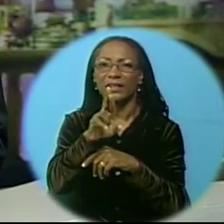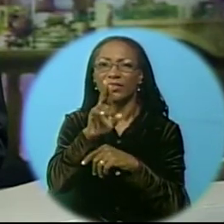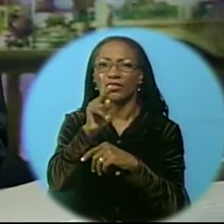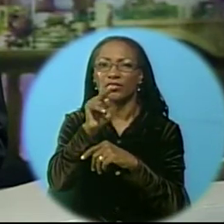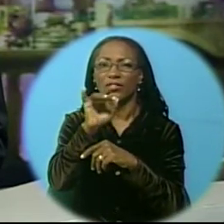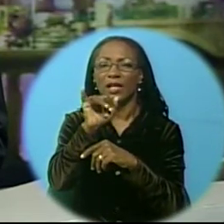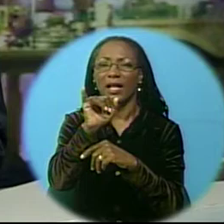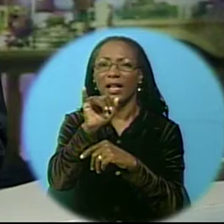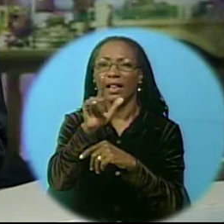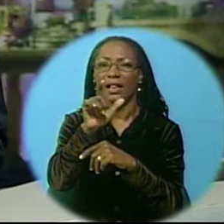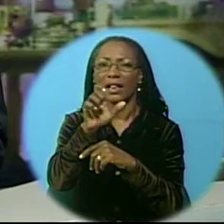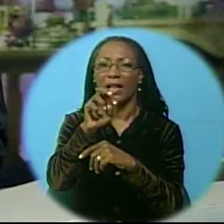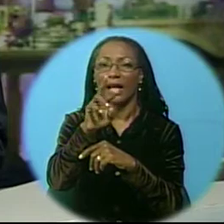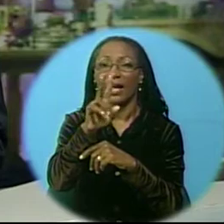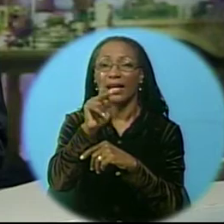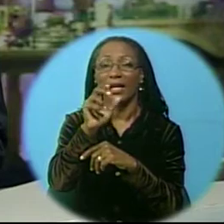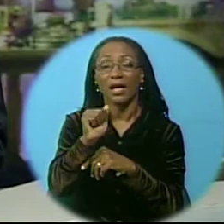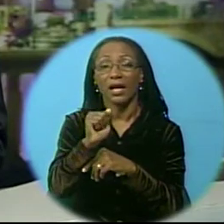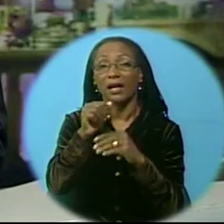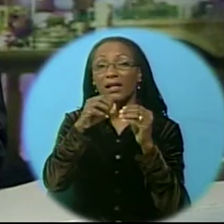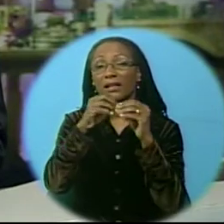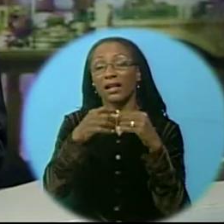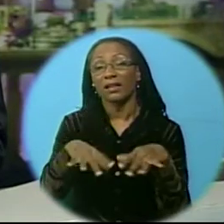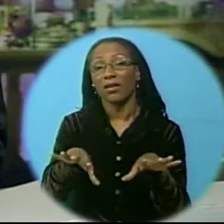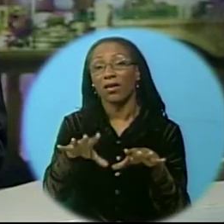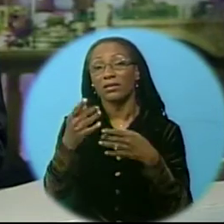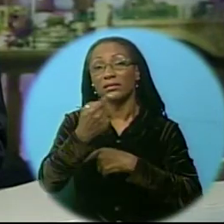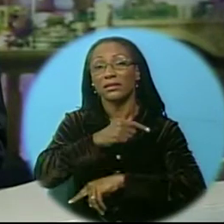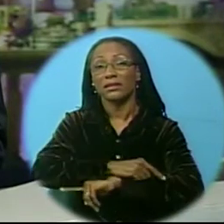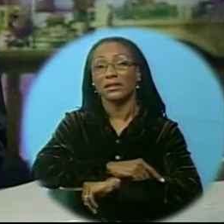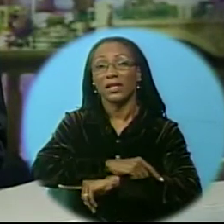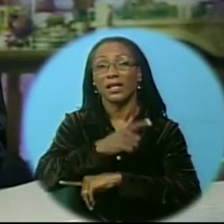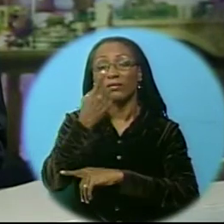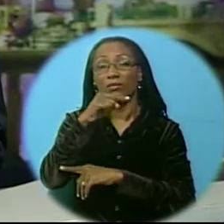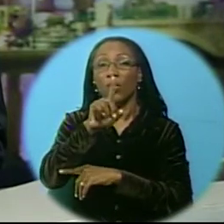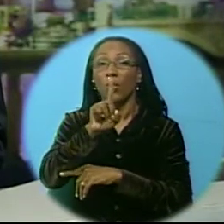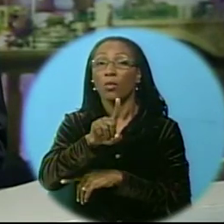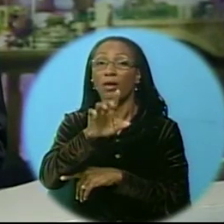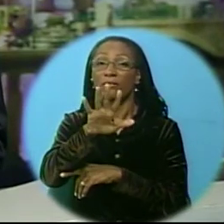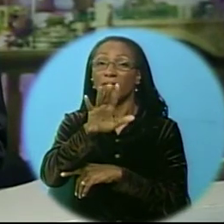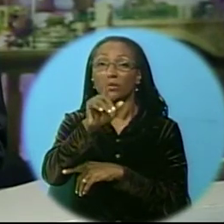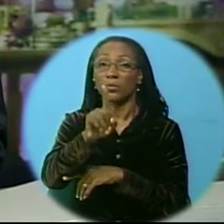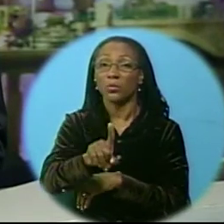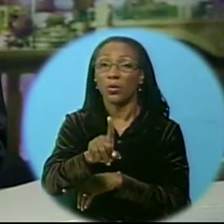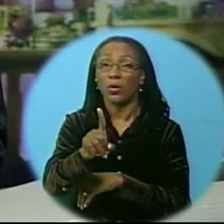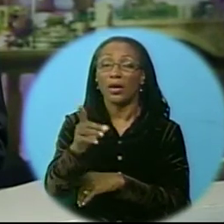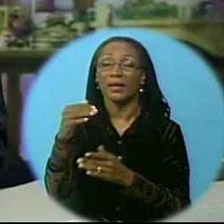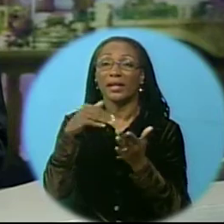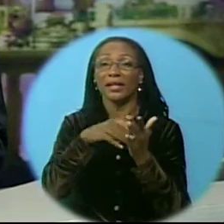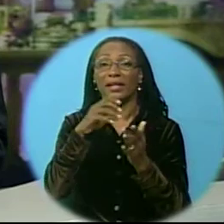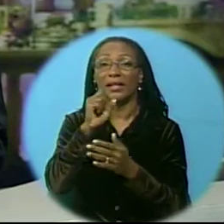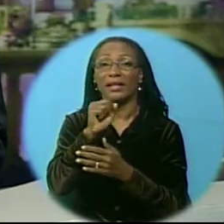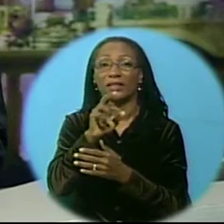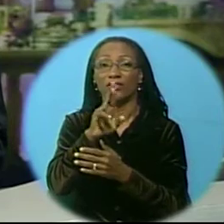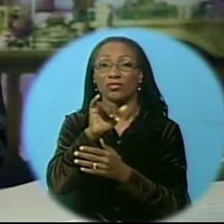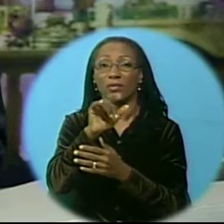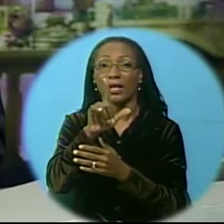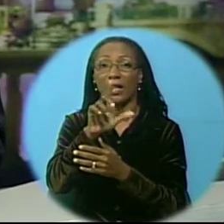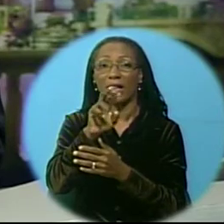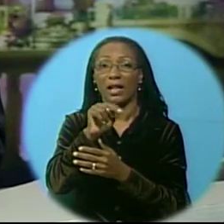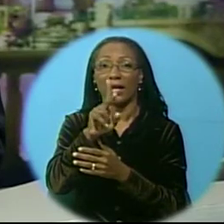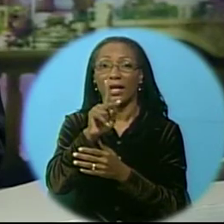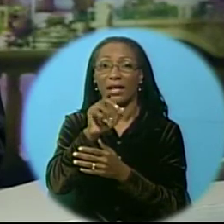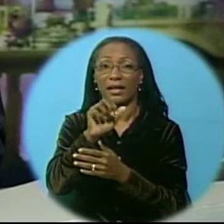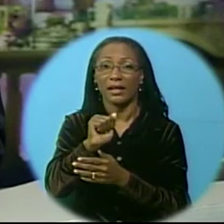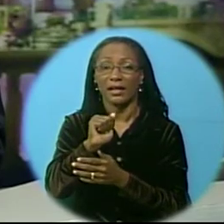today. West Indies A were dismissed for just 151 in their first innings against Sri Lanka A on day 3 of the